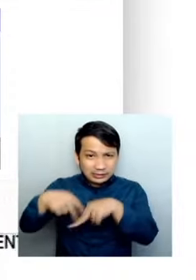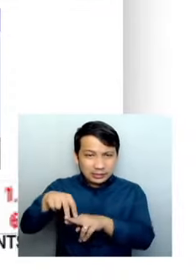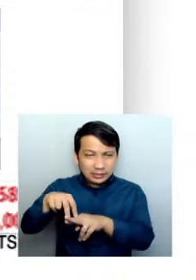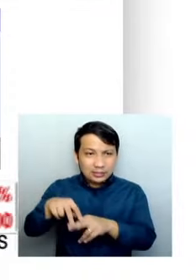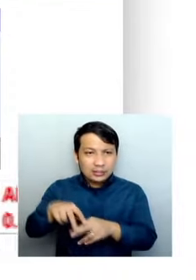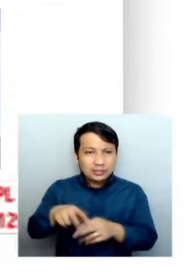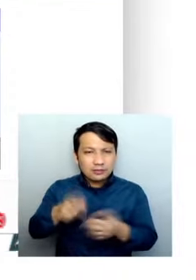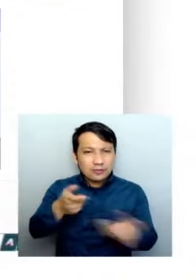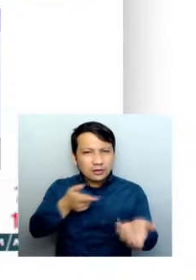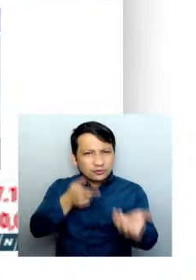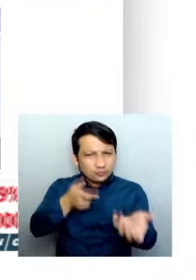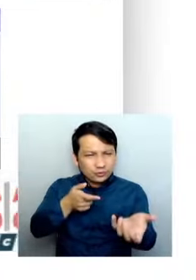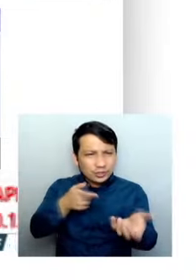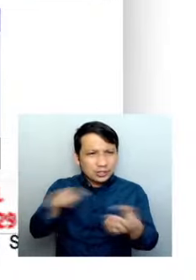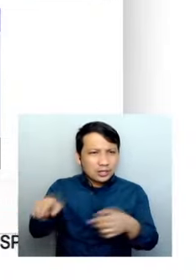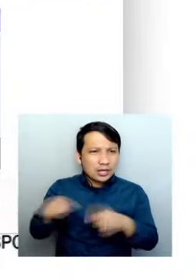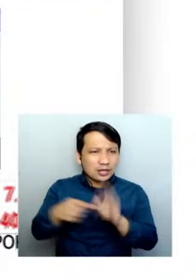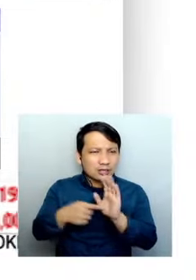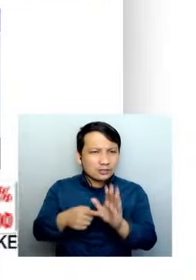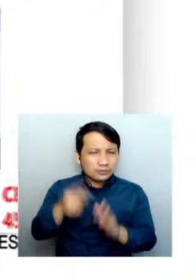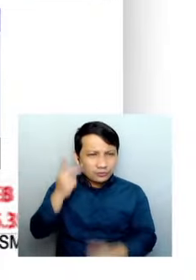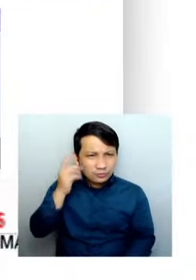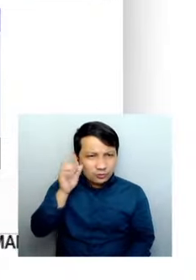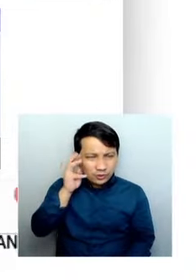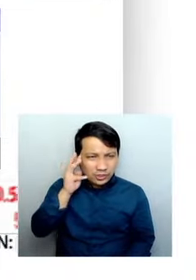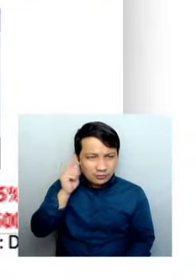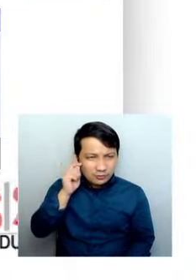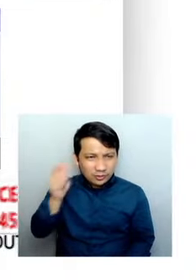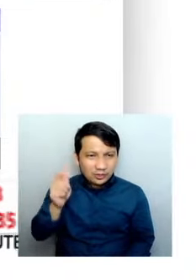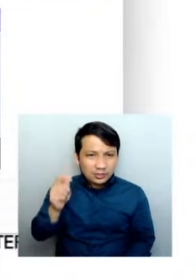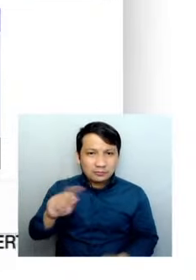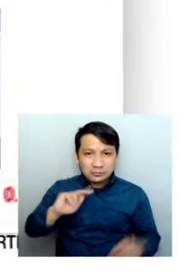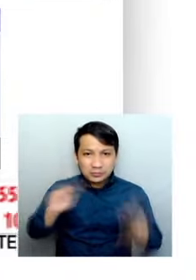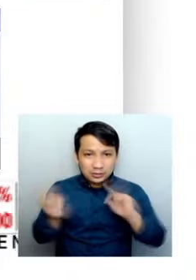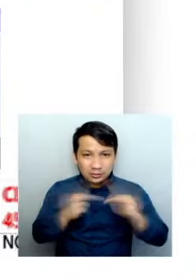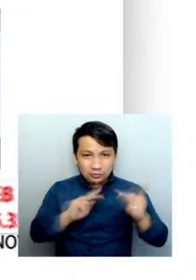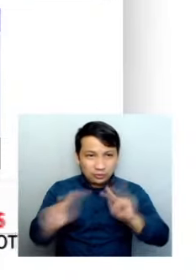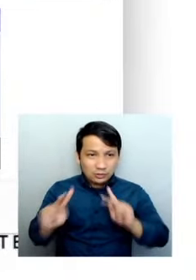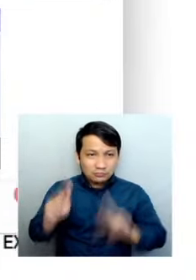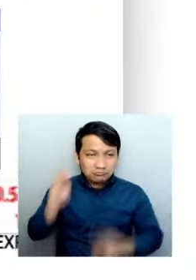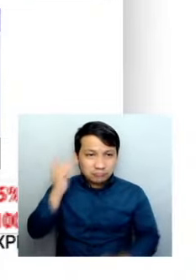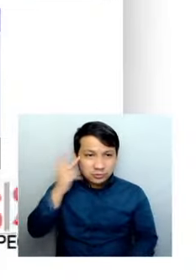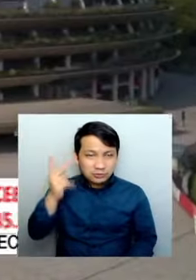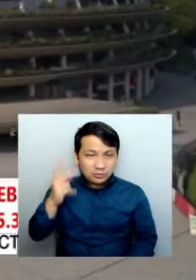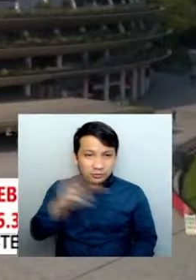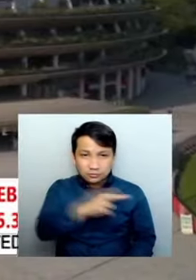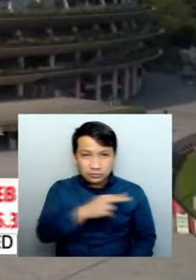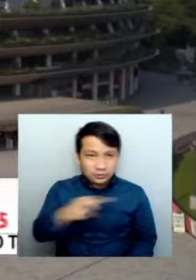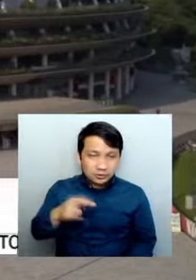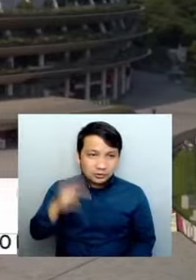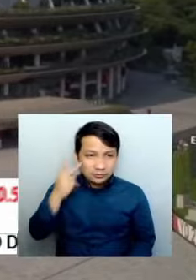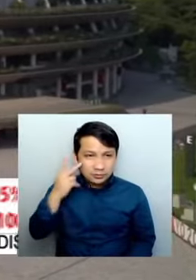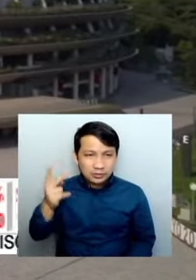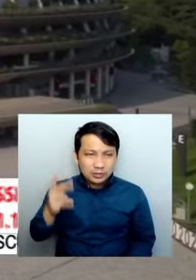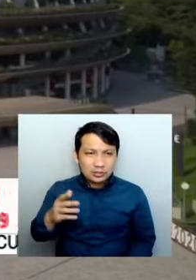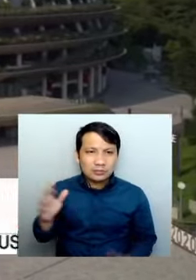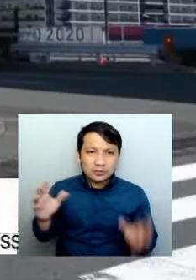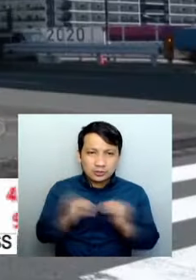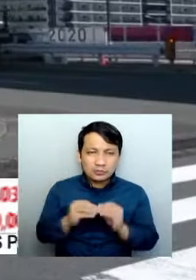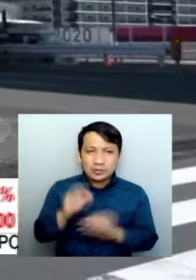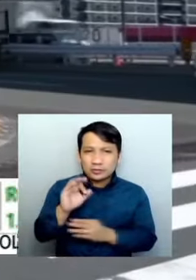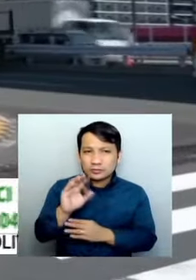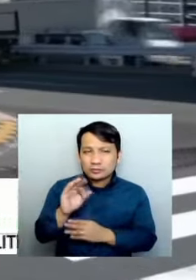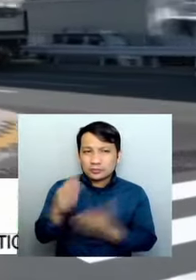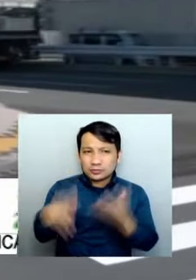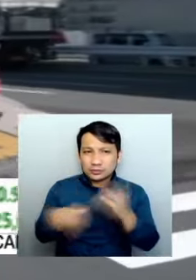Valdez, judoka Kiyomi Watanabe, taekwondo Jin Kurt Barbosa, and swimmer Luke Gebby. With 19 athletes in the Games,